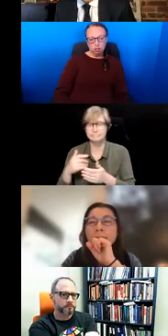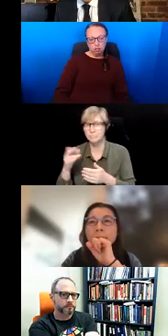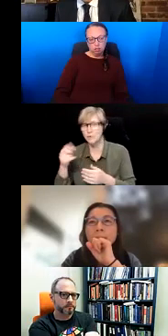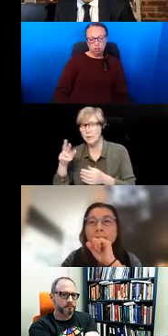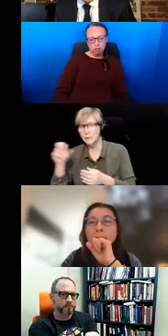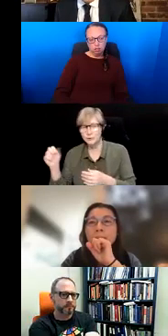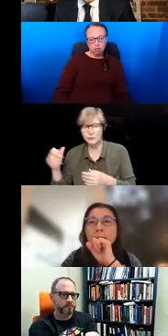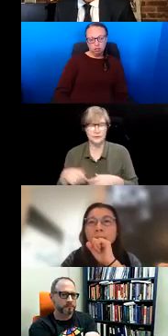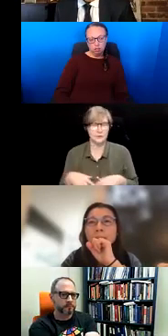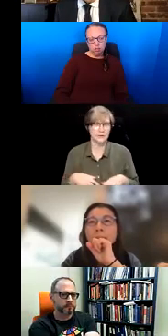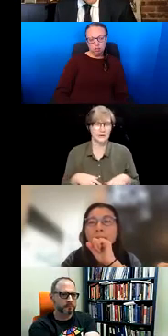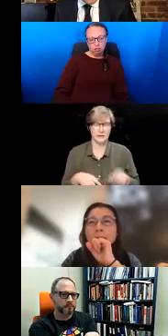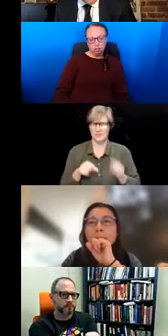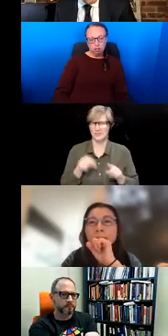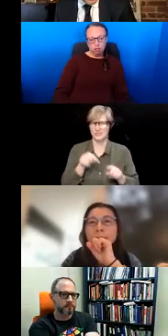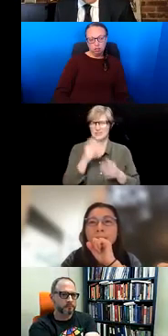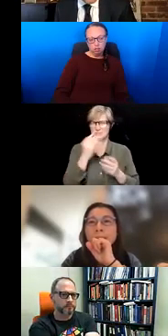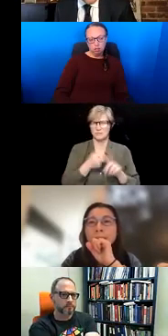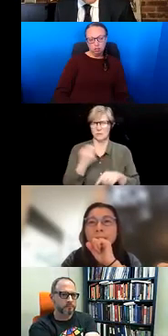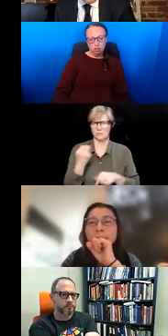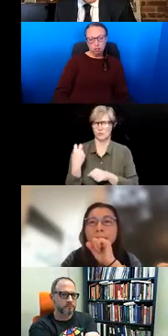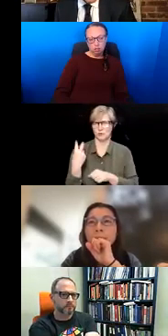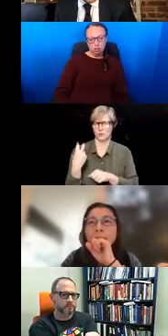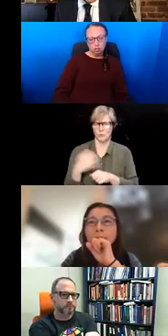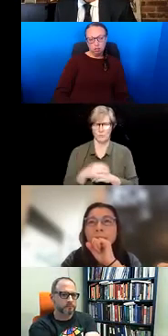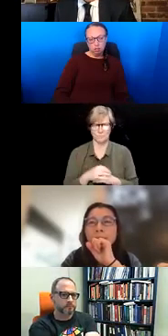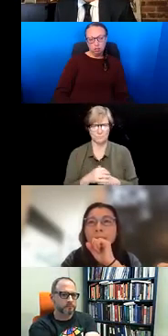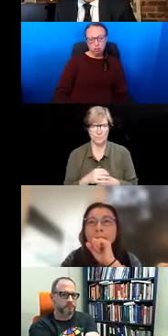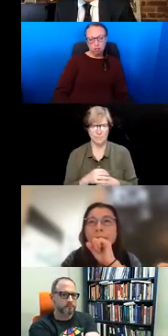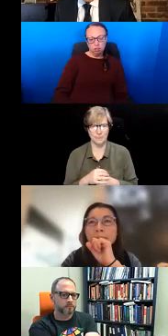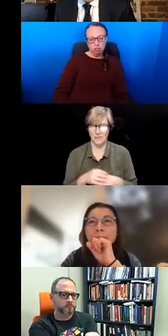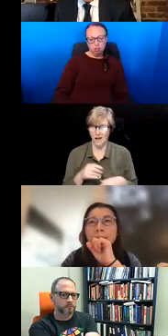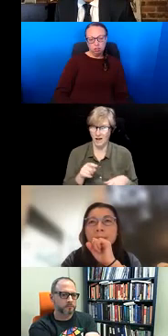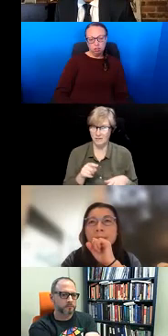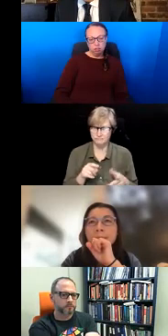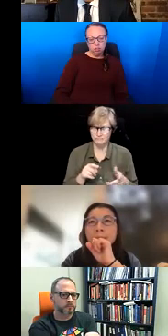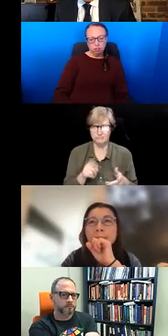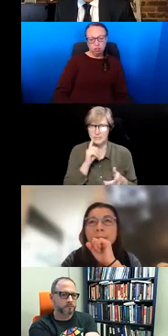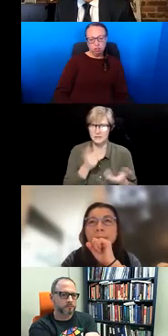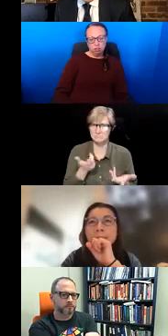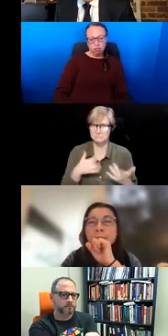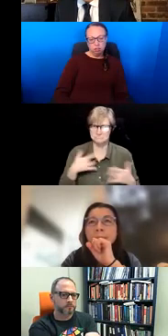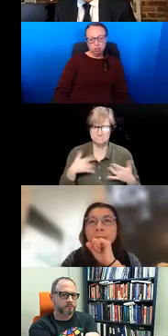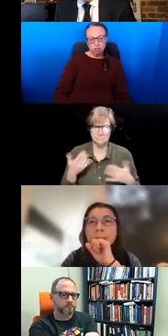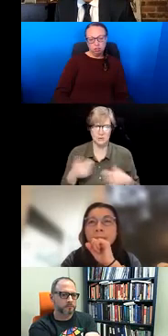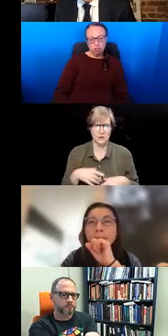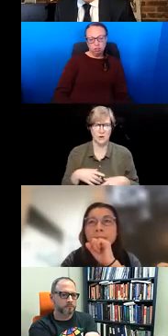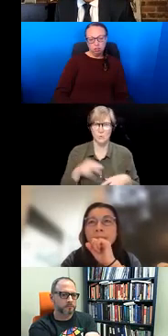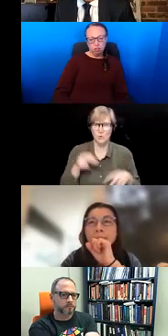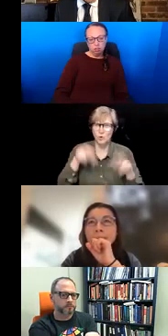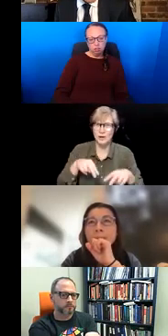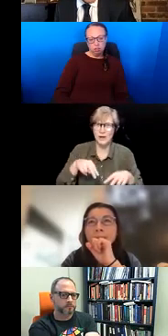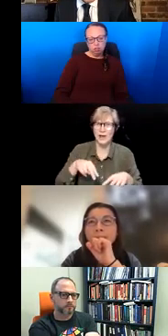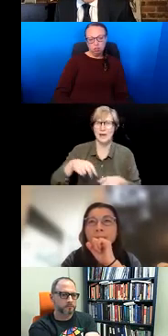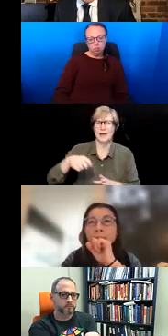2 years ago, which I found encouraging. It's looking at the use of excitatory stimulation